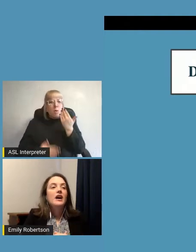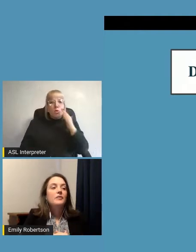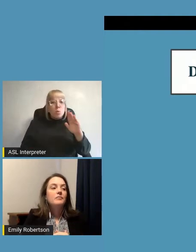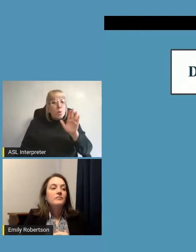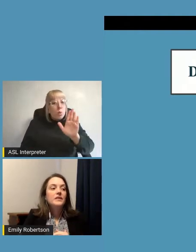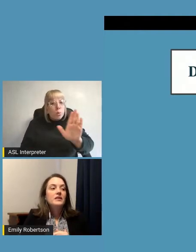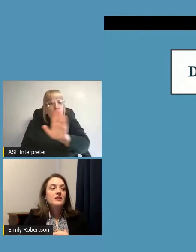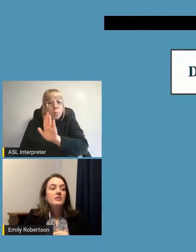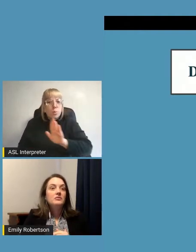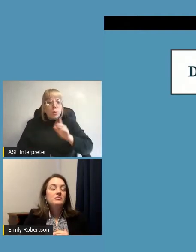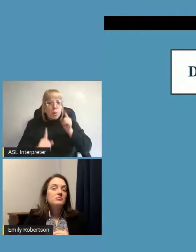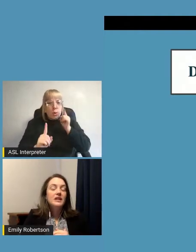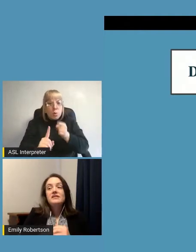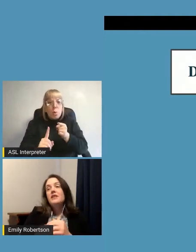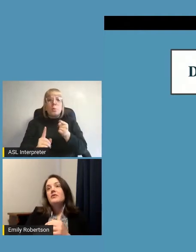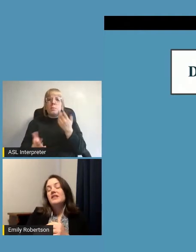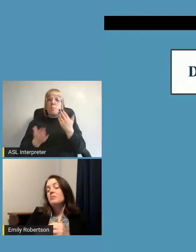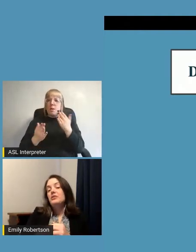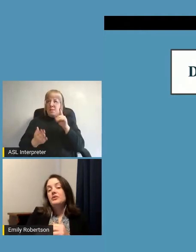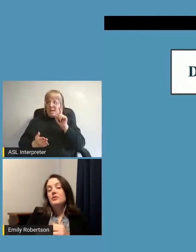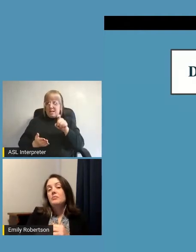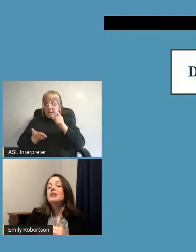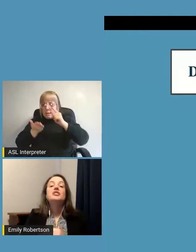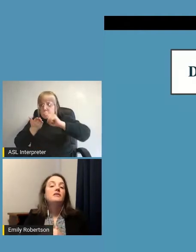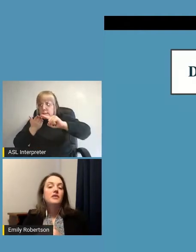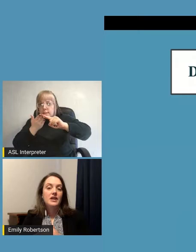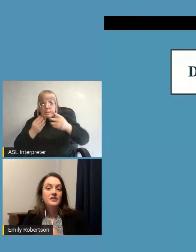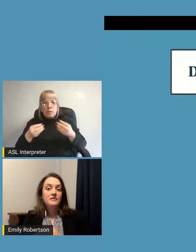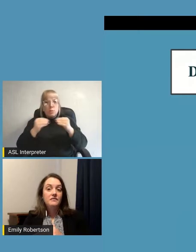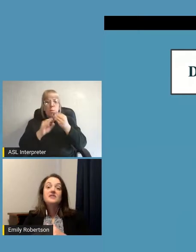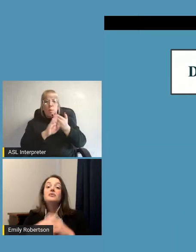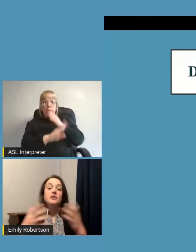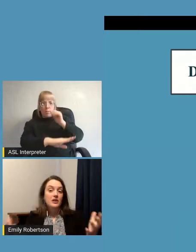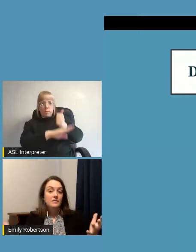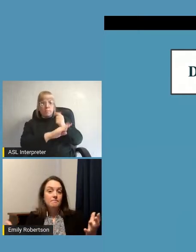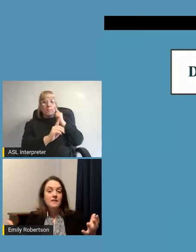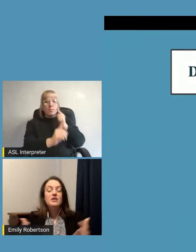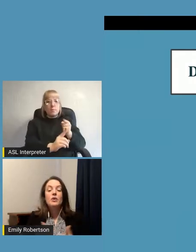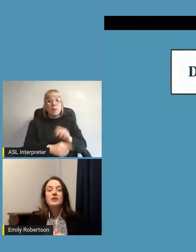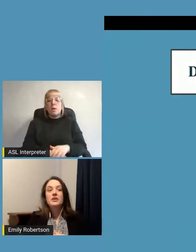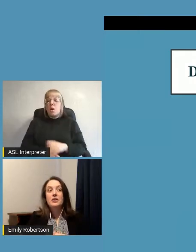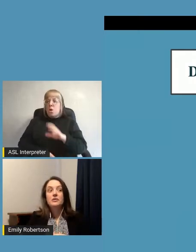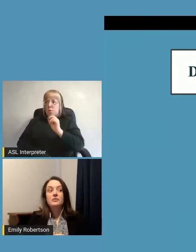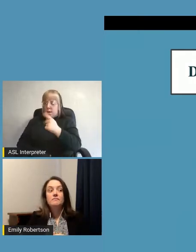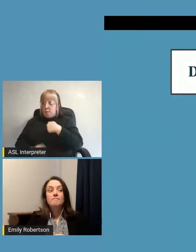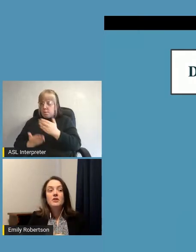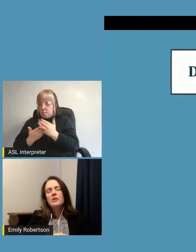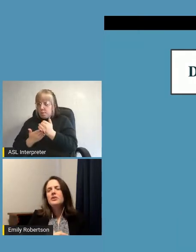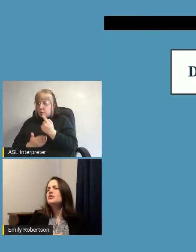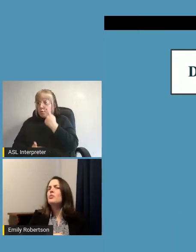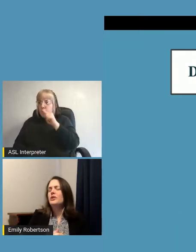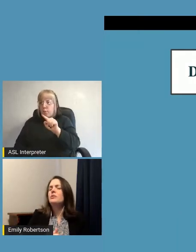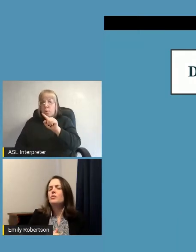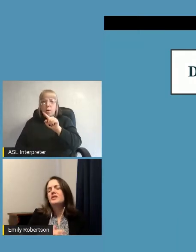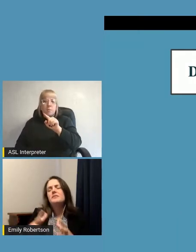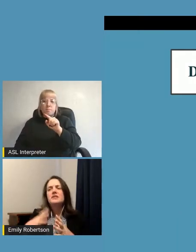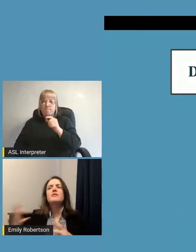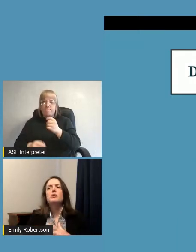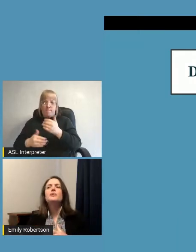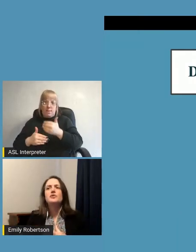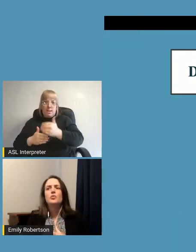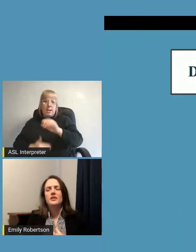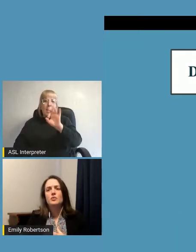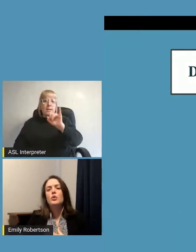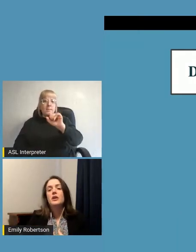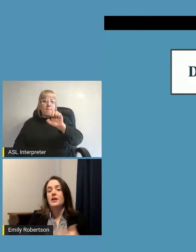Let's say, for example, you're budgeting for the next fiscal year. and you want to know, you're not really sure what